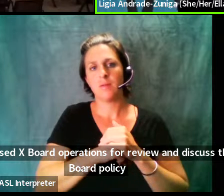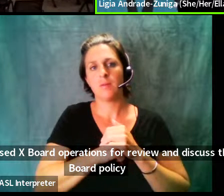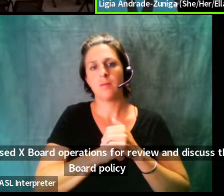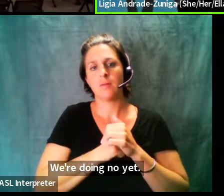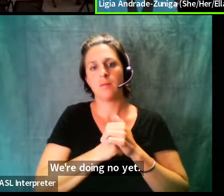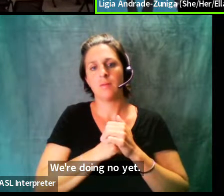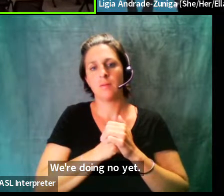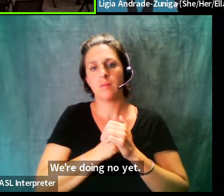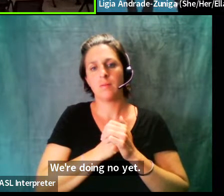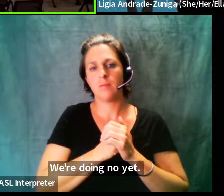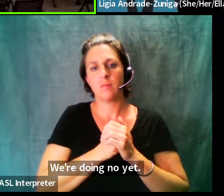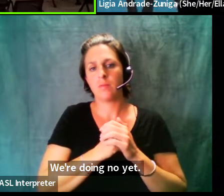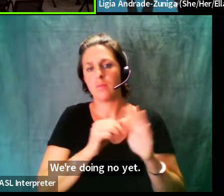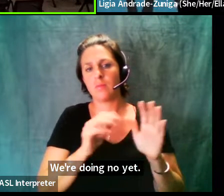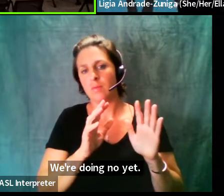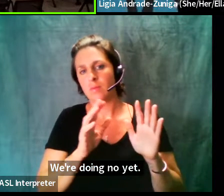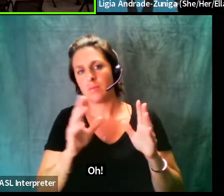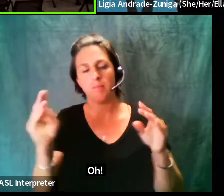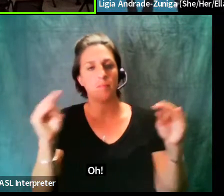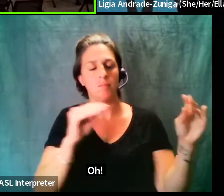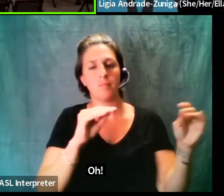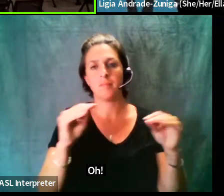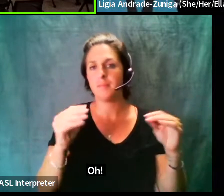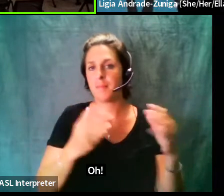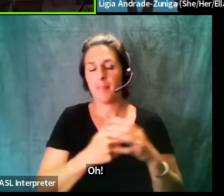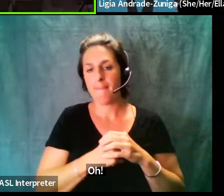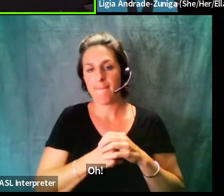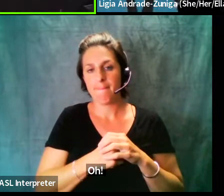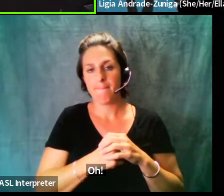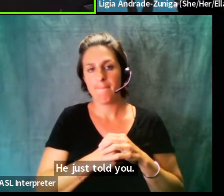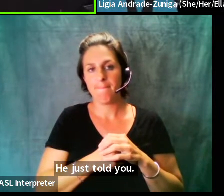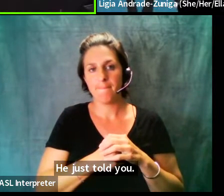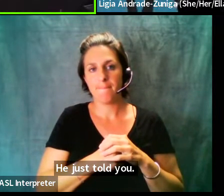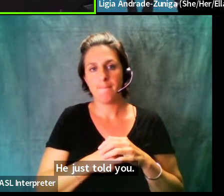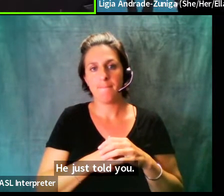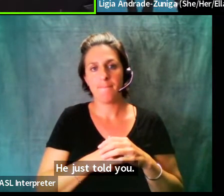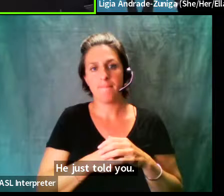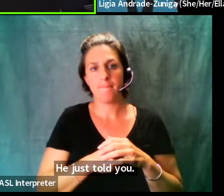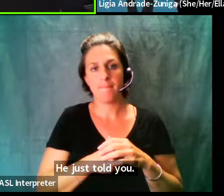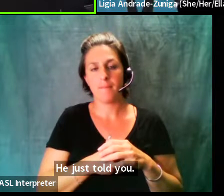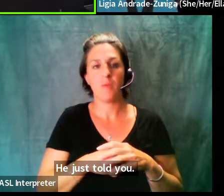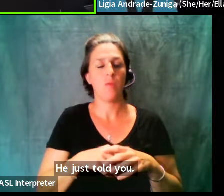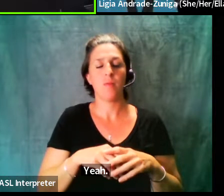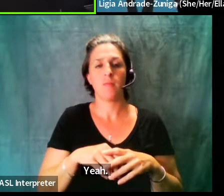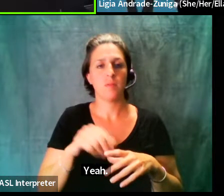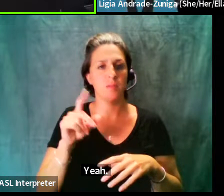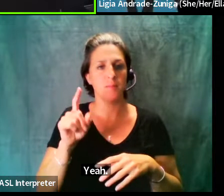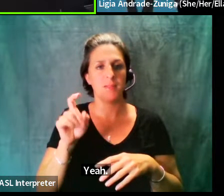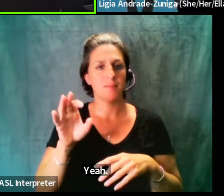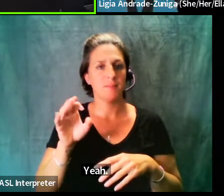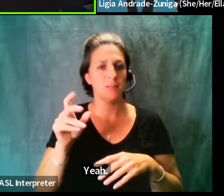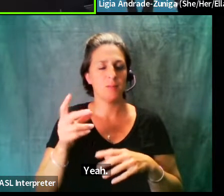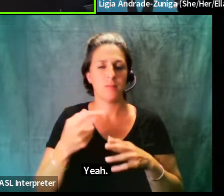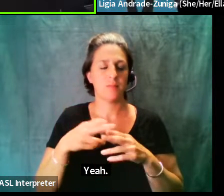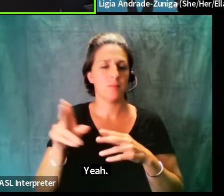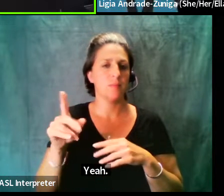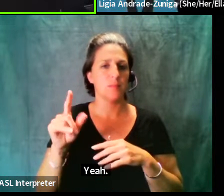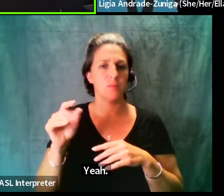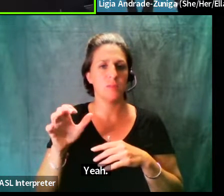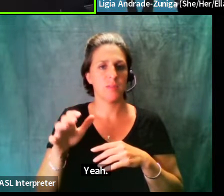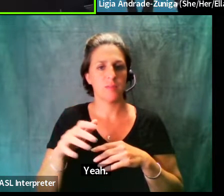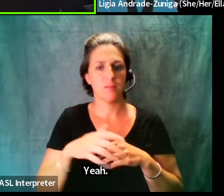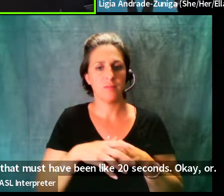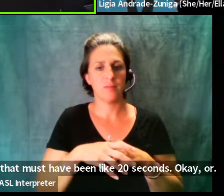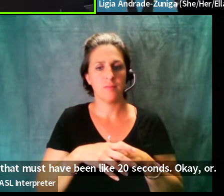on- He just told me. yeah. Well, that must have been like 20 seconds. Okay, or Literally, seconds. literally 10 20